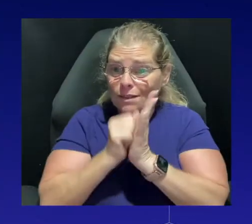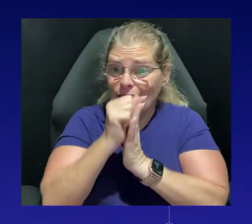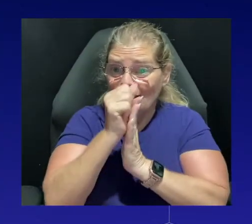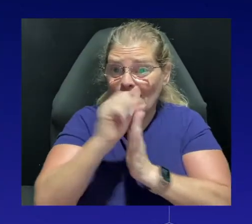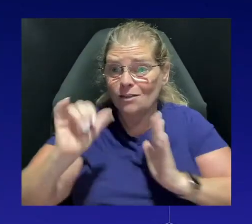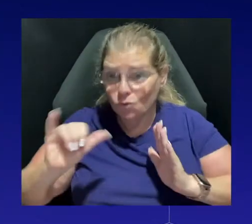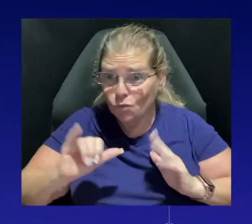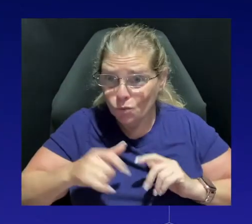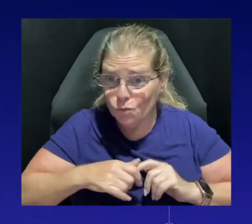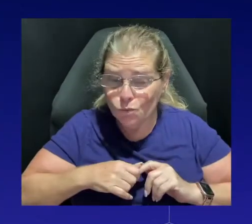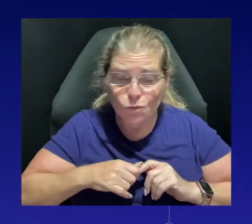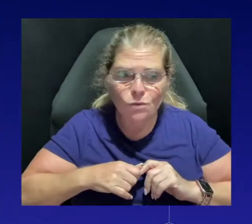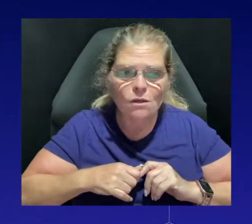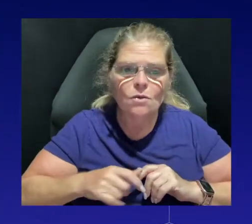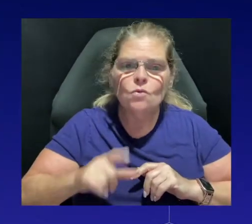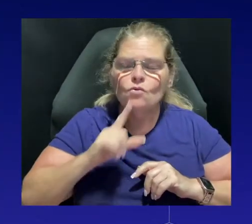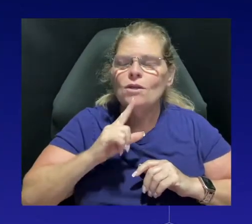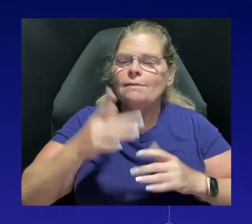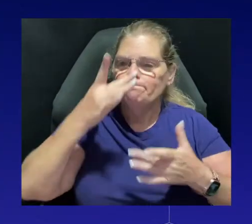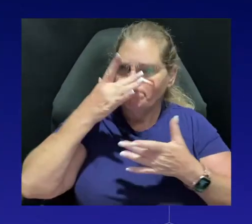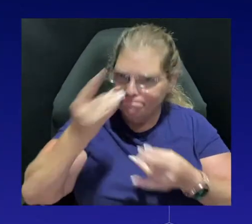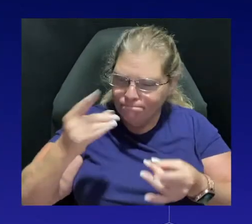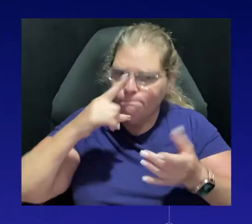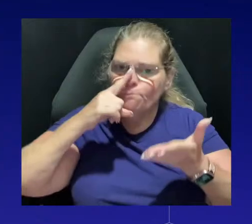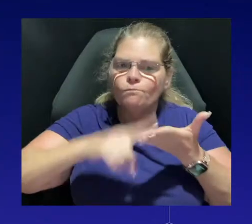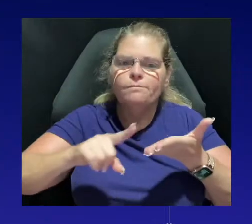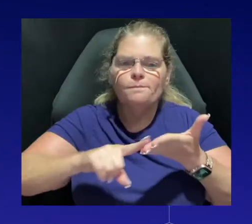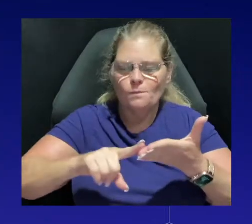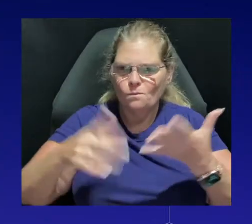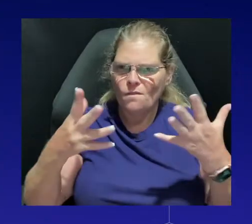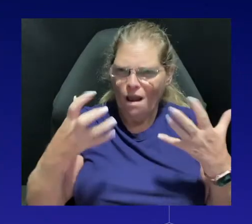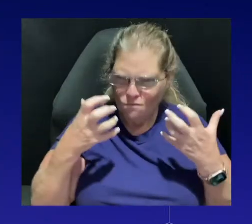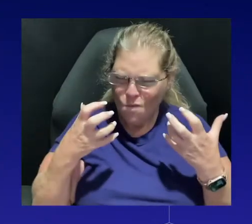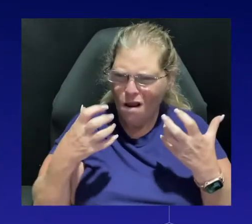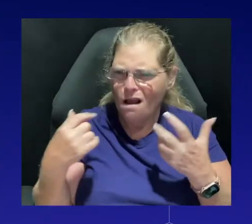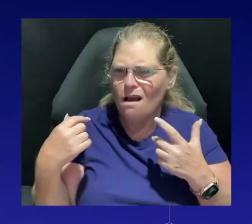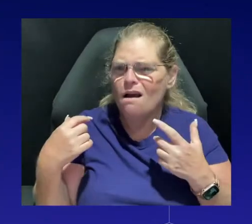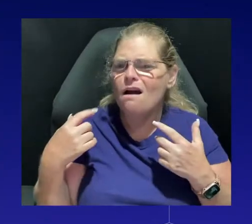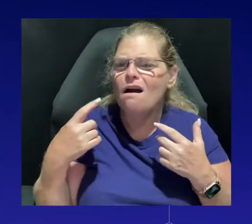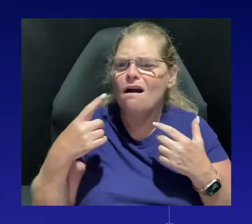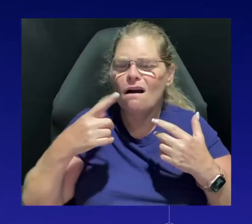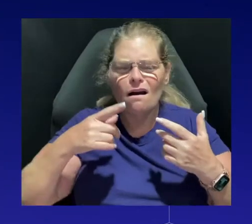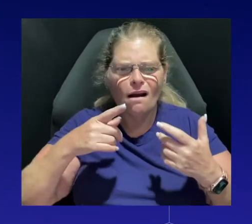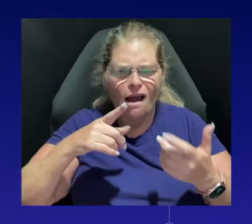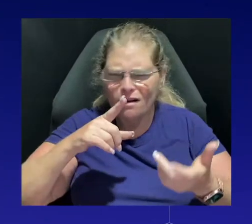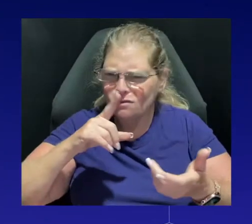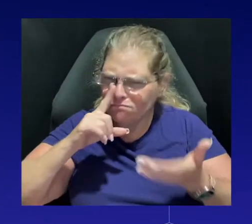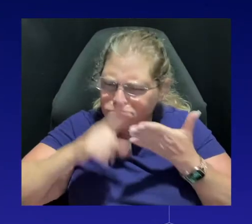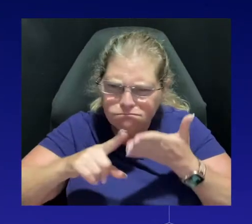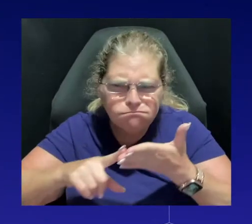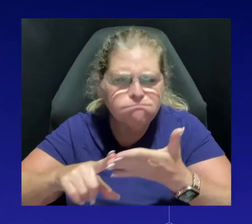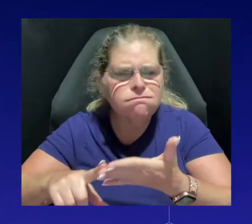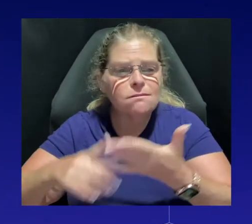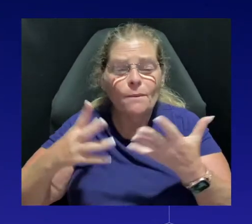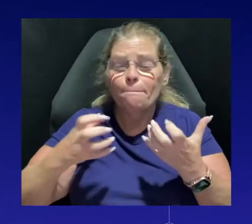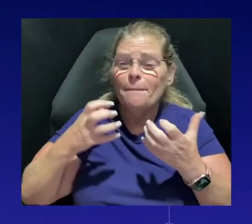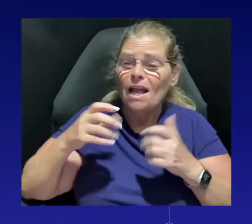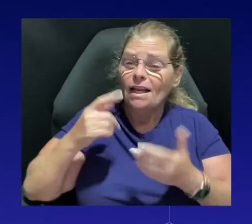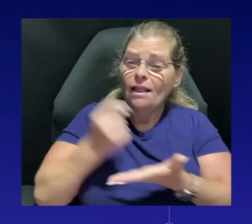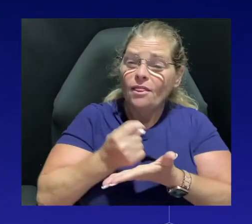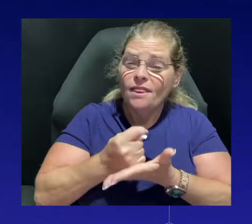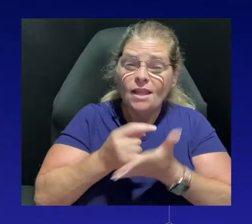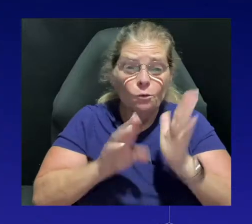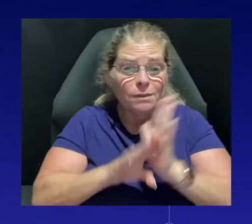really interesting research that I've read recently that shows that many of the targeted therapies that are being developed